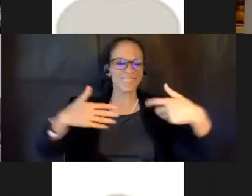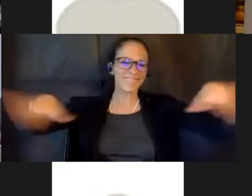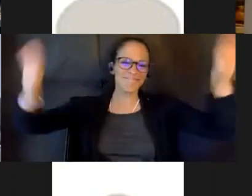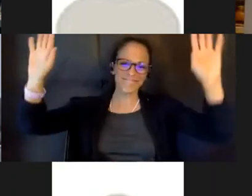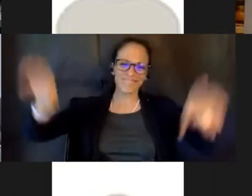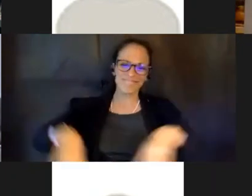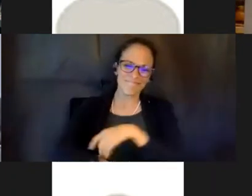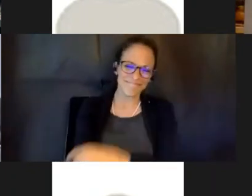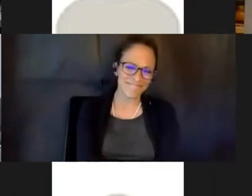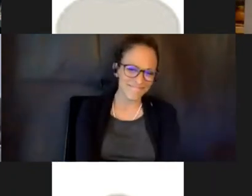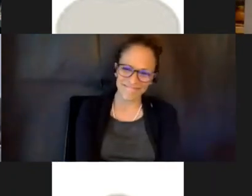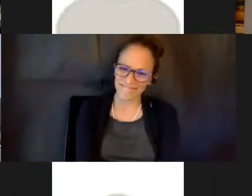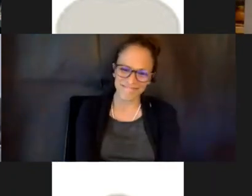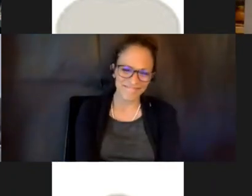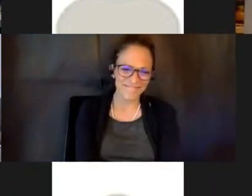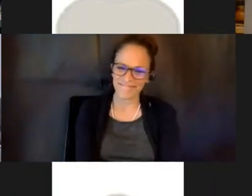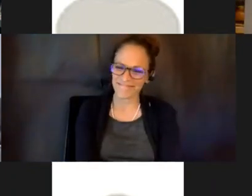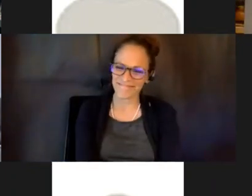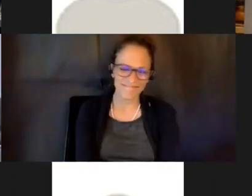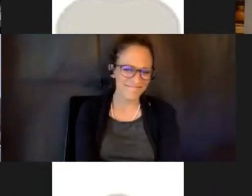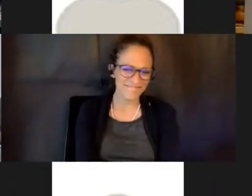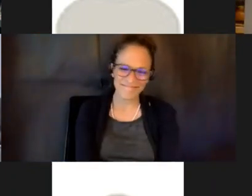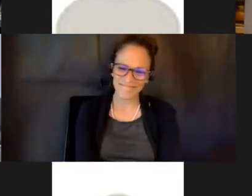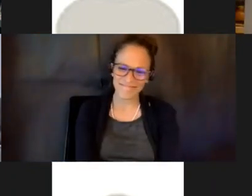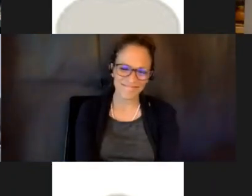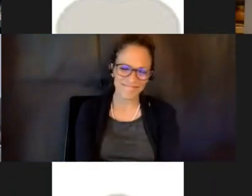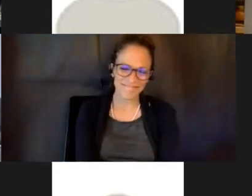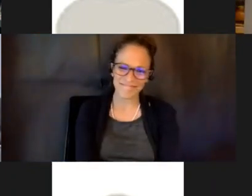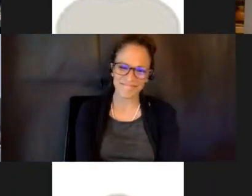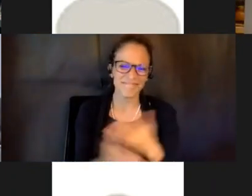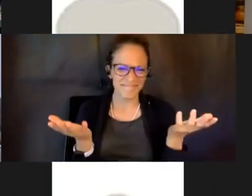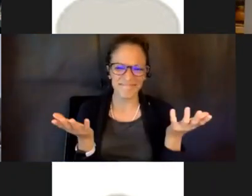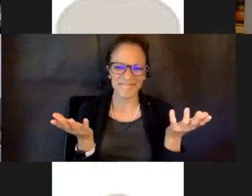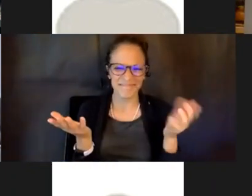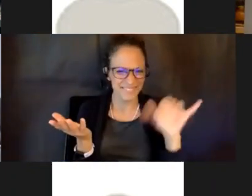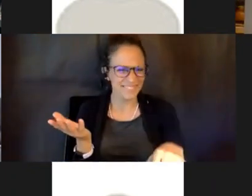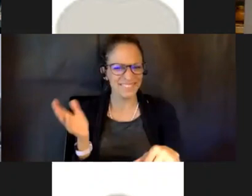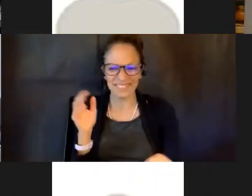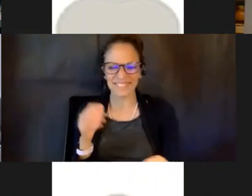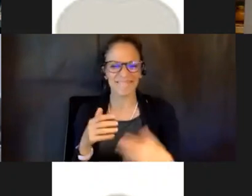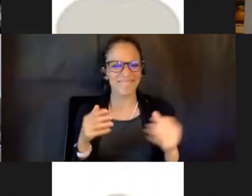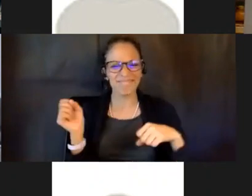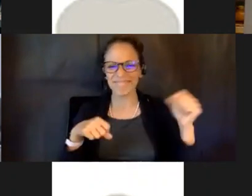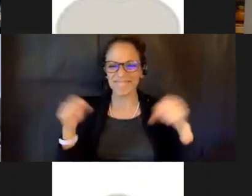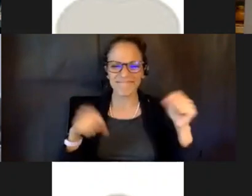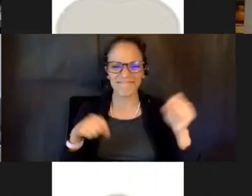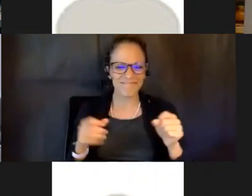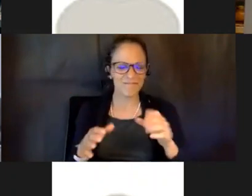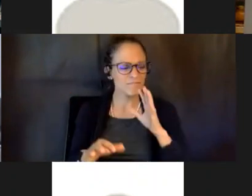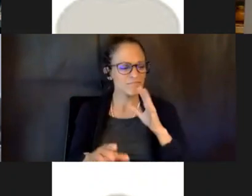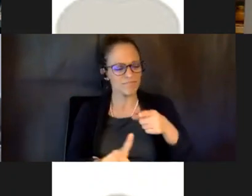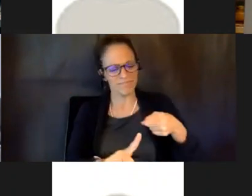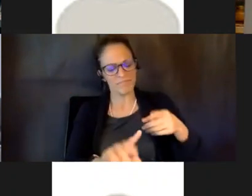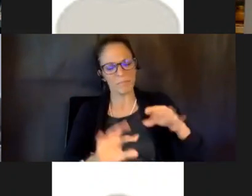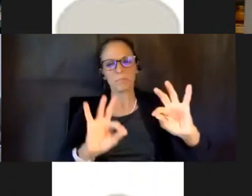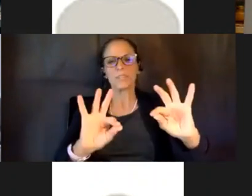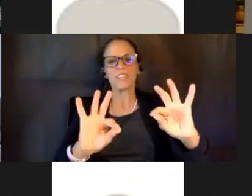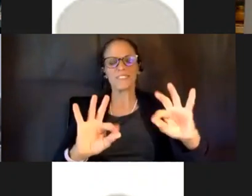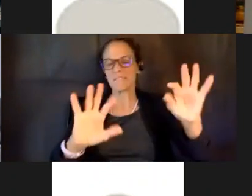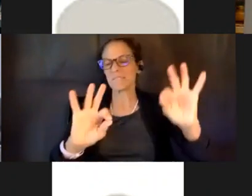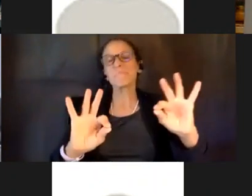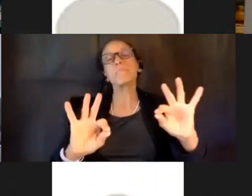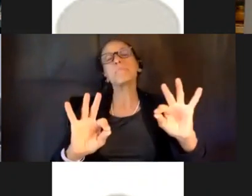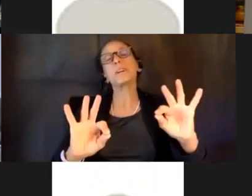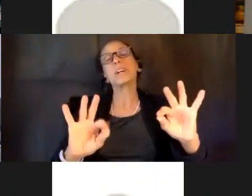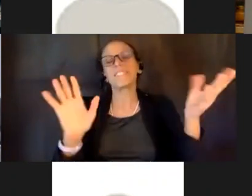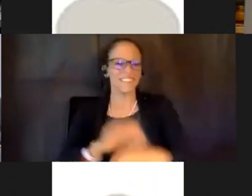That's a sound bite. Mm-hmm. Yes. So much, Carolyn. That's it. That is it. That is